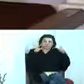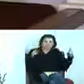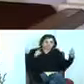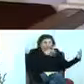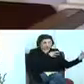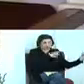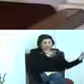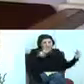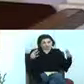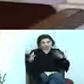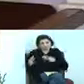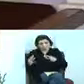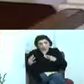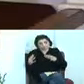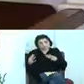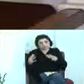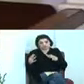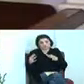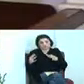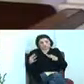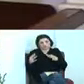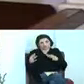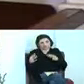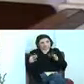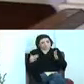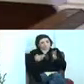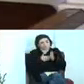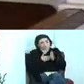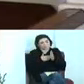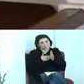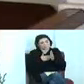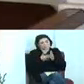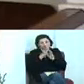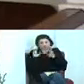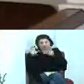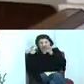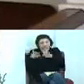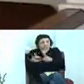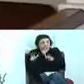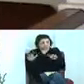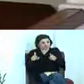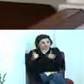war against the forces that challenge you